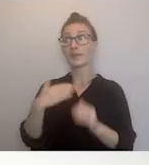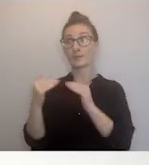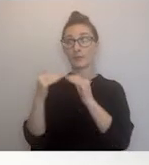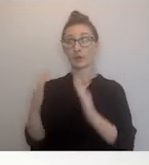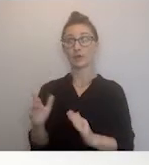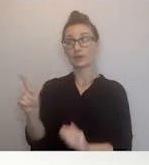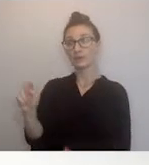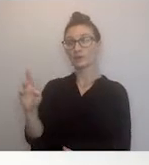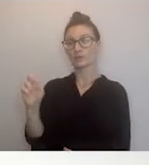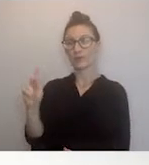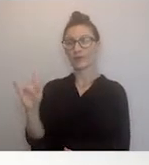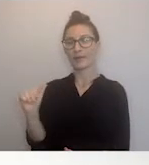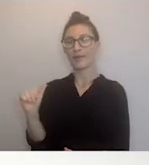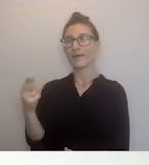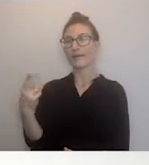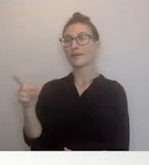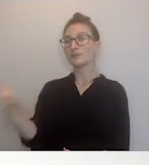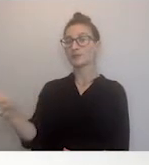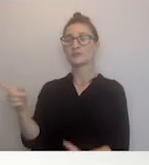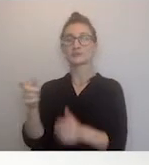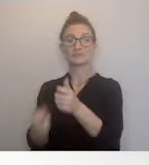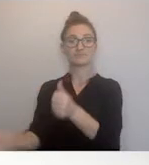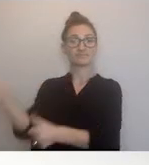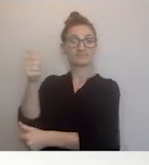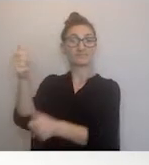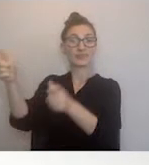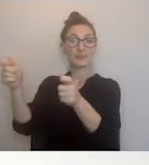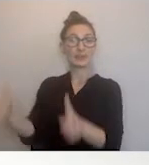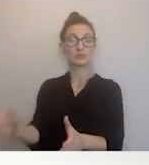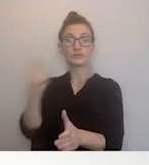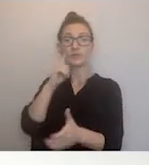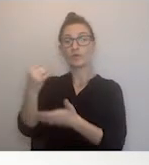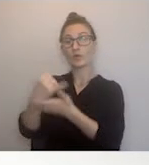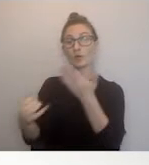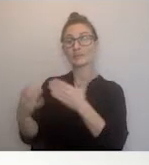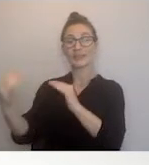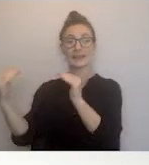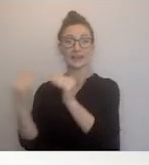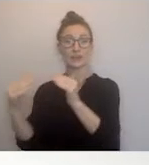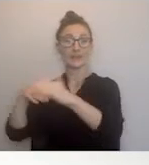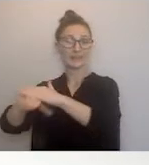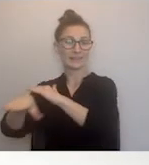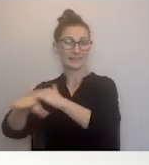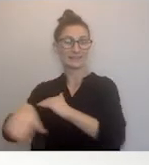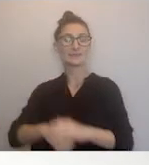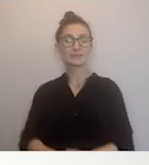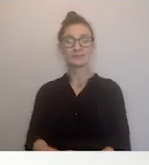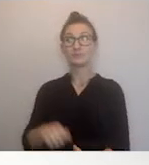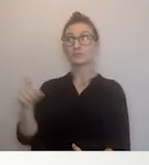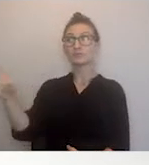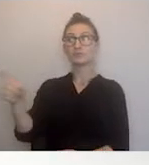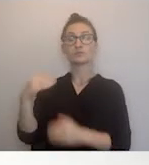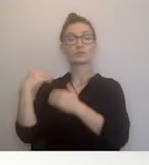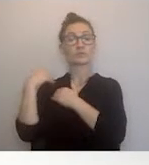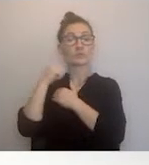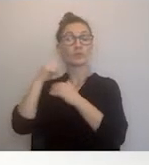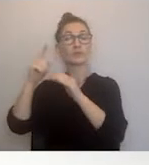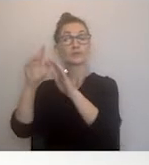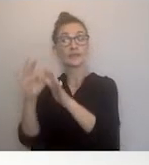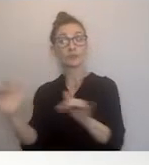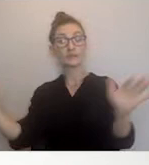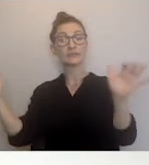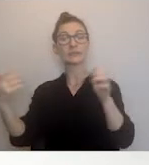today is Rebecca Lugo-Melise, and she's a senior manager of Arts Equity and Access. So she does a lot of work in regards to